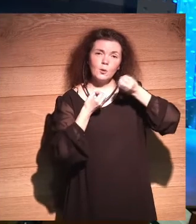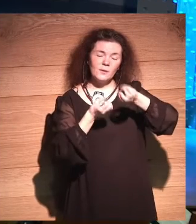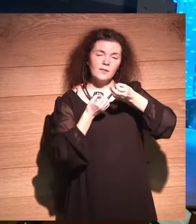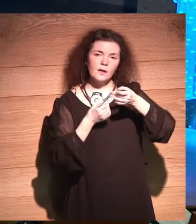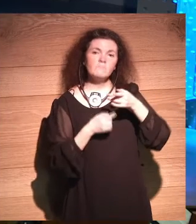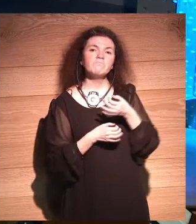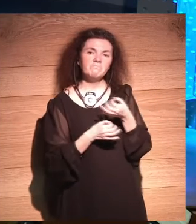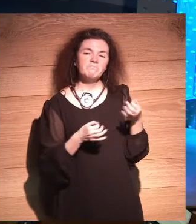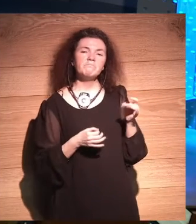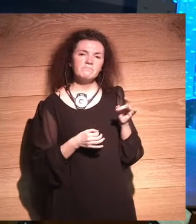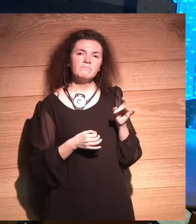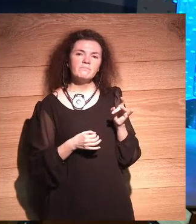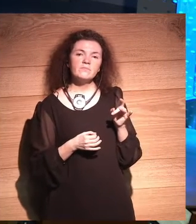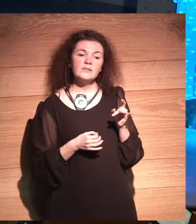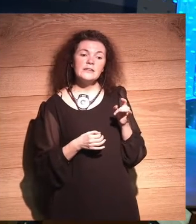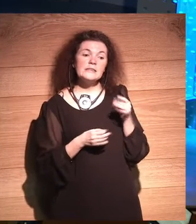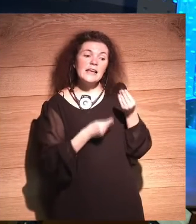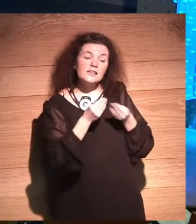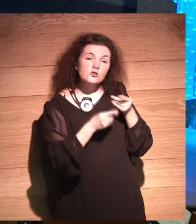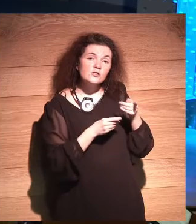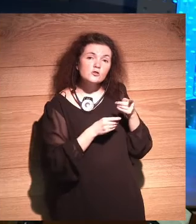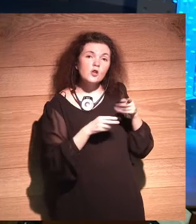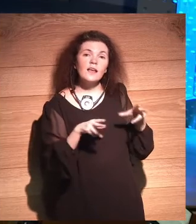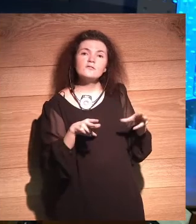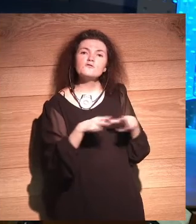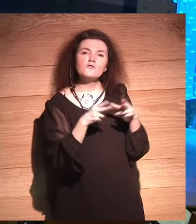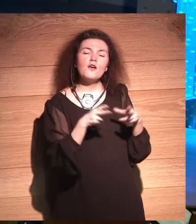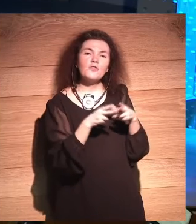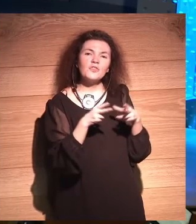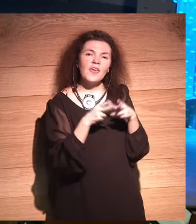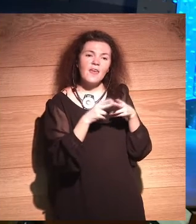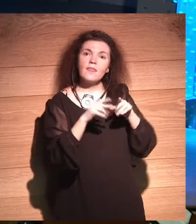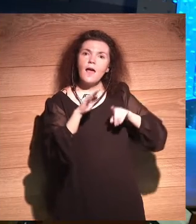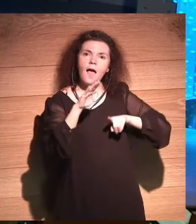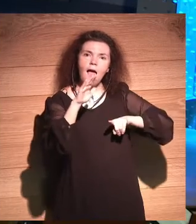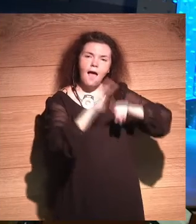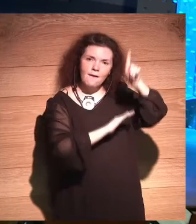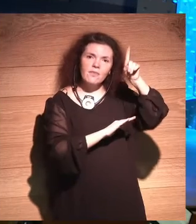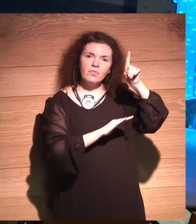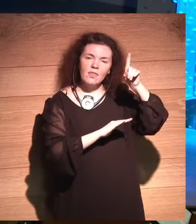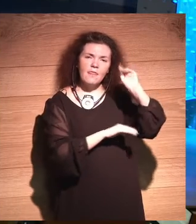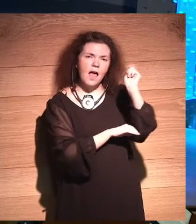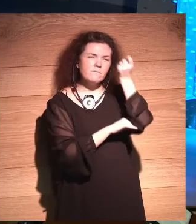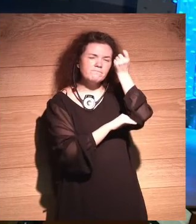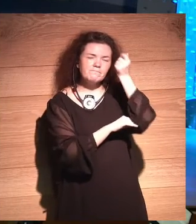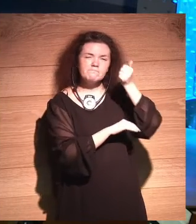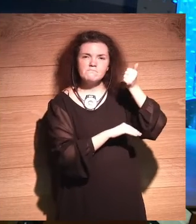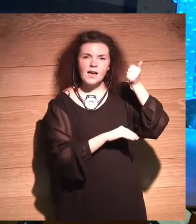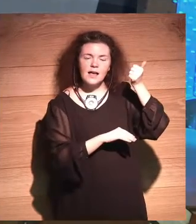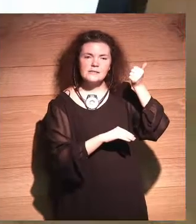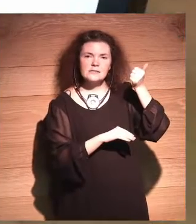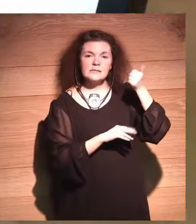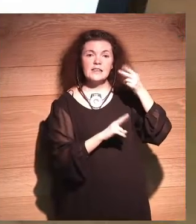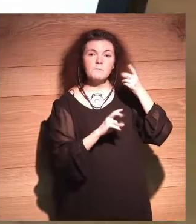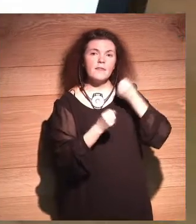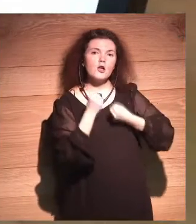societies that have been most advanced and most economically successful, have been those in which people have engaged the